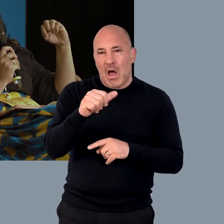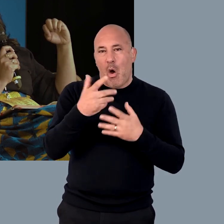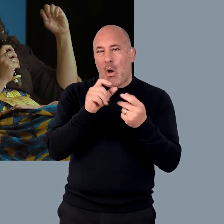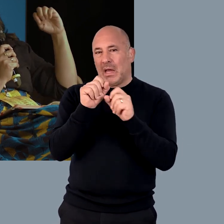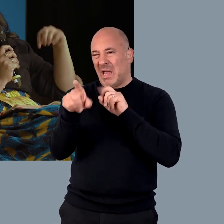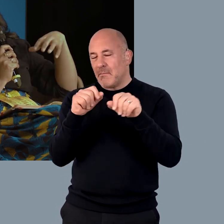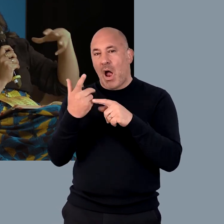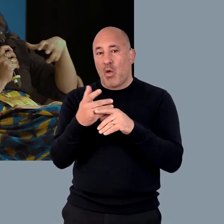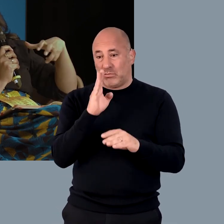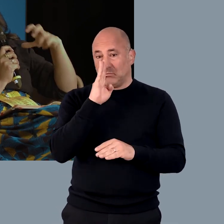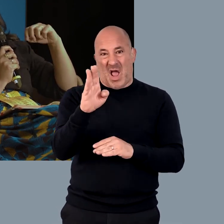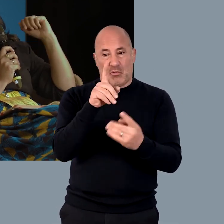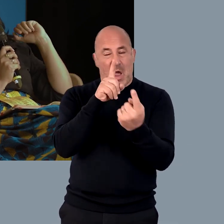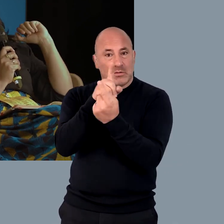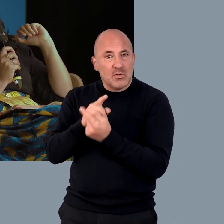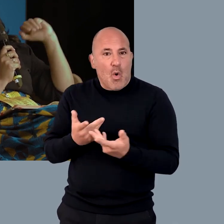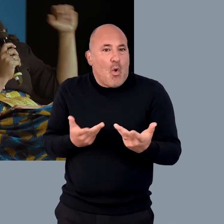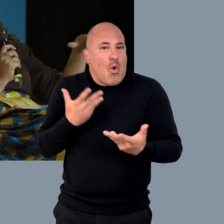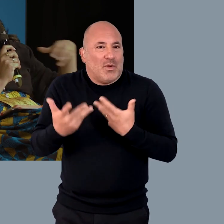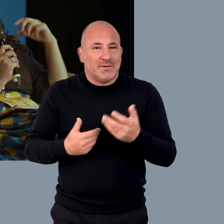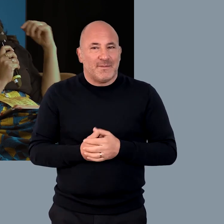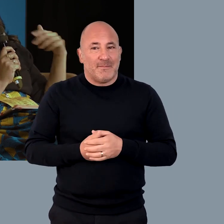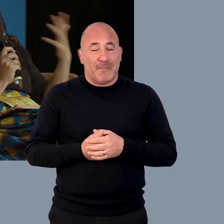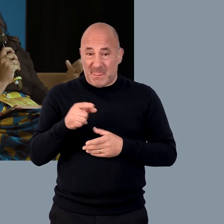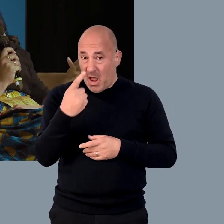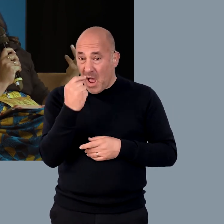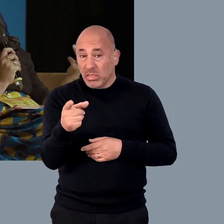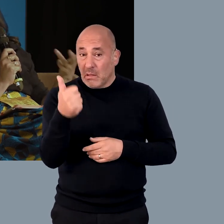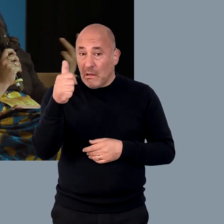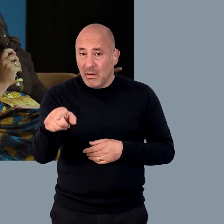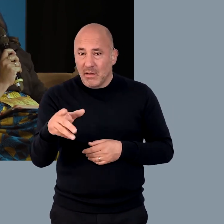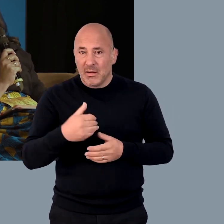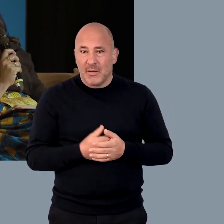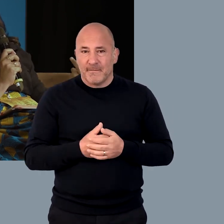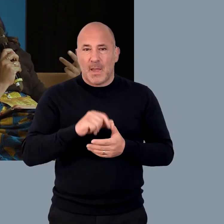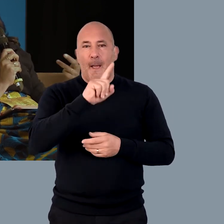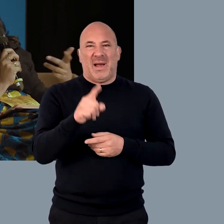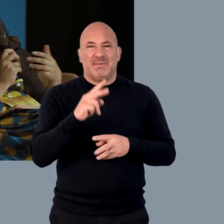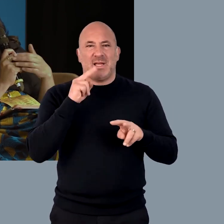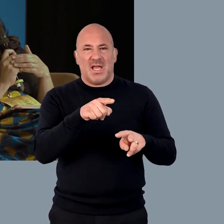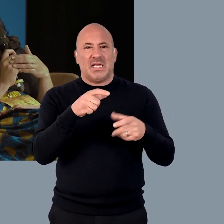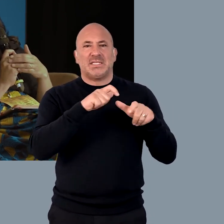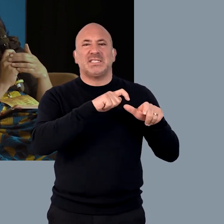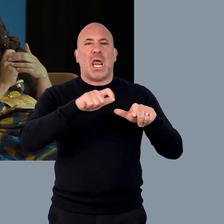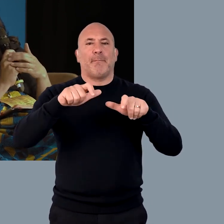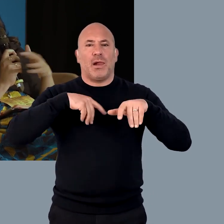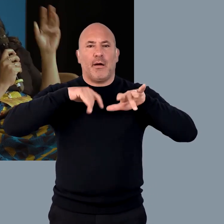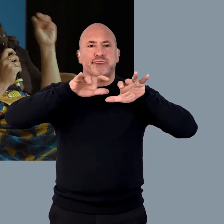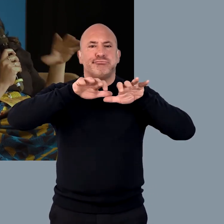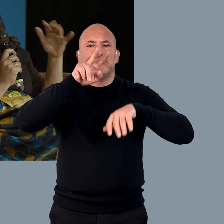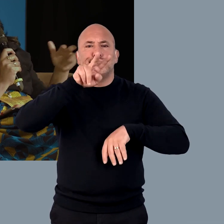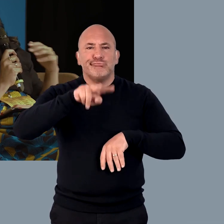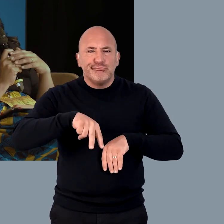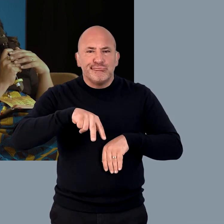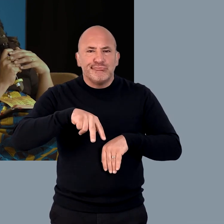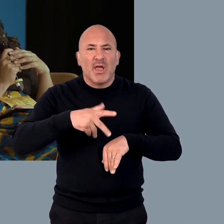you maybe cleverly use your social media or use IEMA or do some direct approaches. That's another thing that can work. I know people that just do